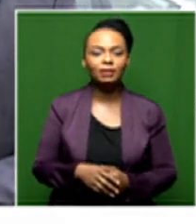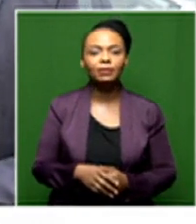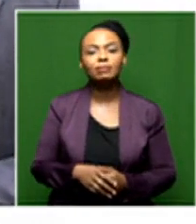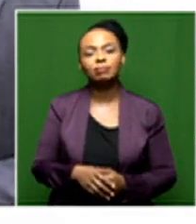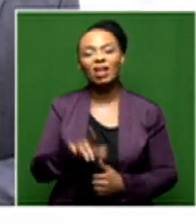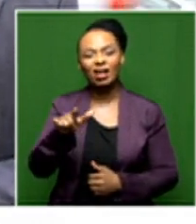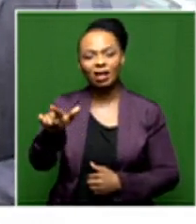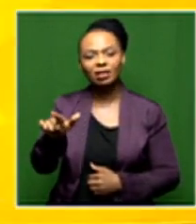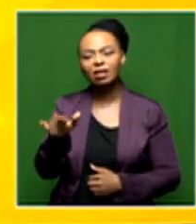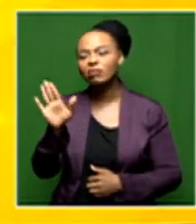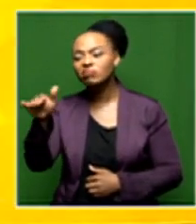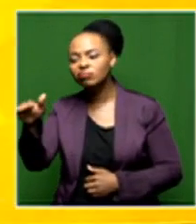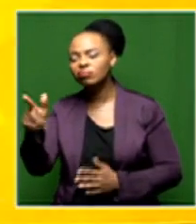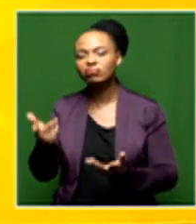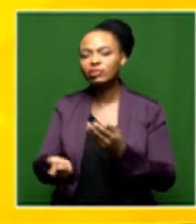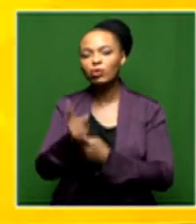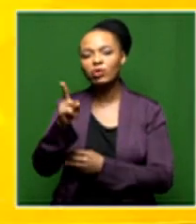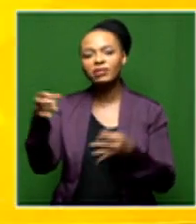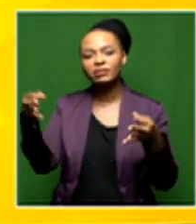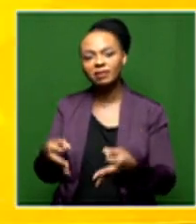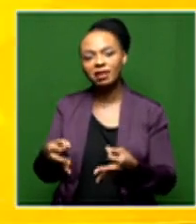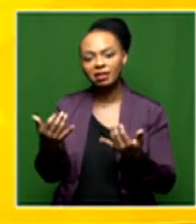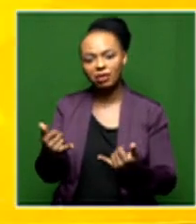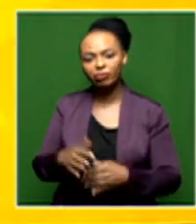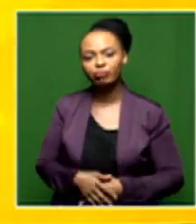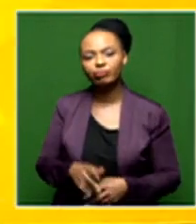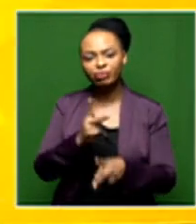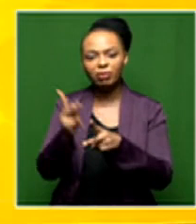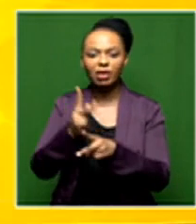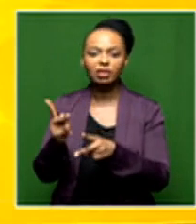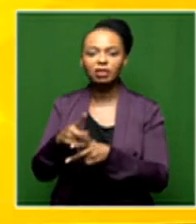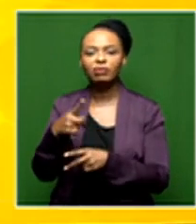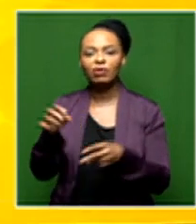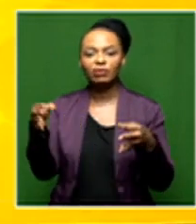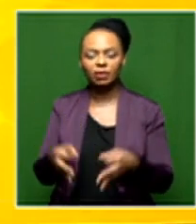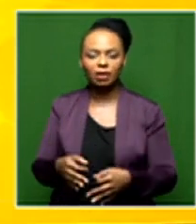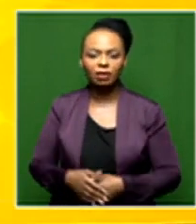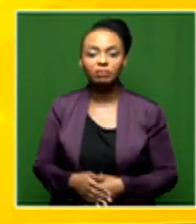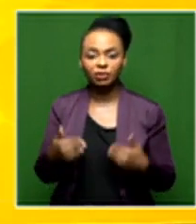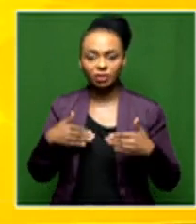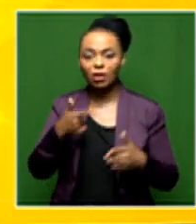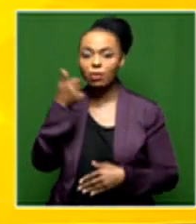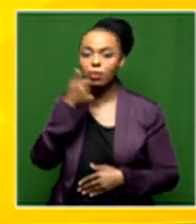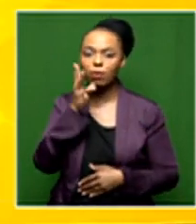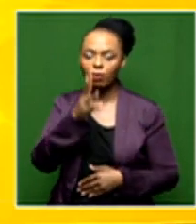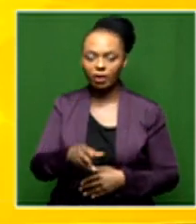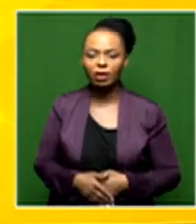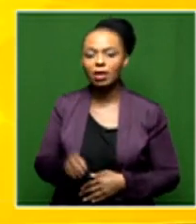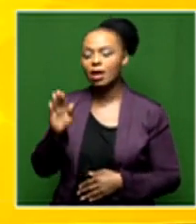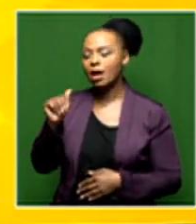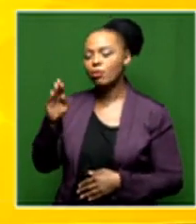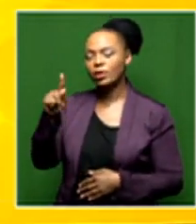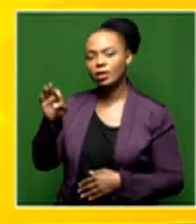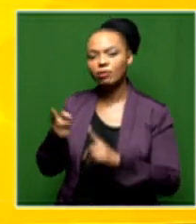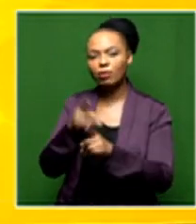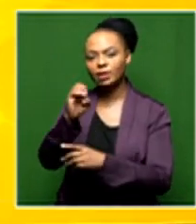later on as the funeral service, the preparation for the funeral service get underway. That was Abongile Jantjies speaking to us live from